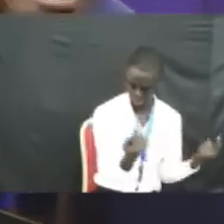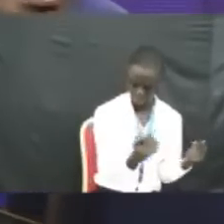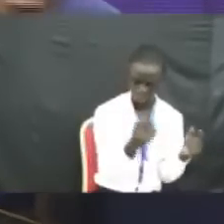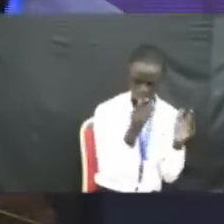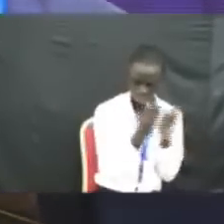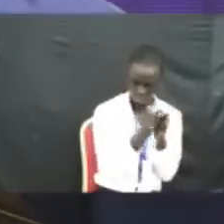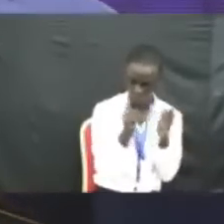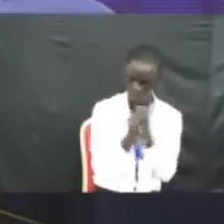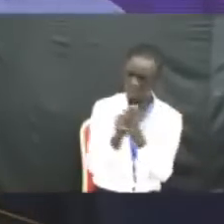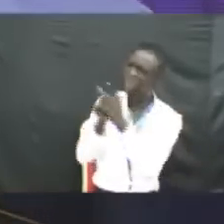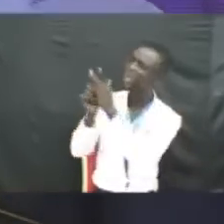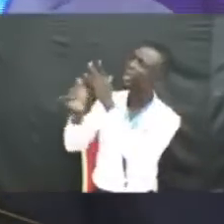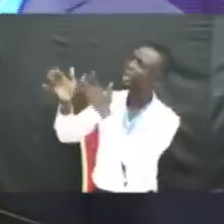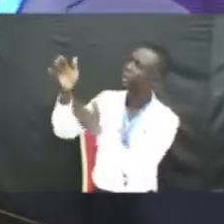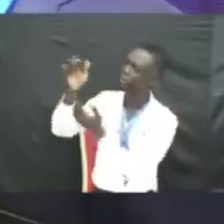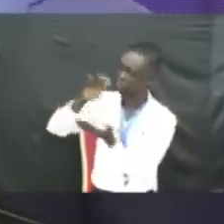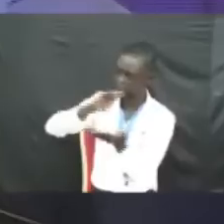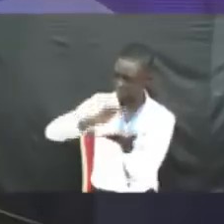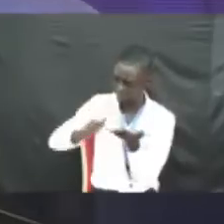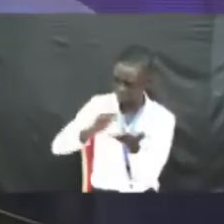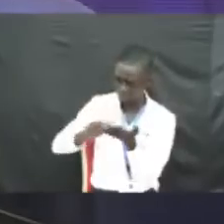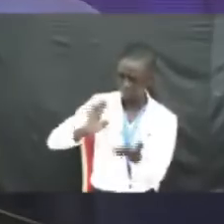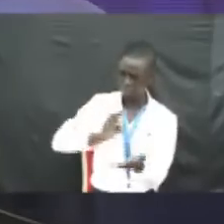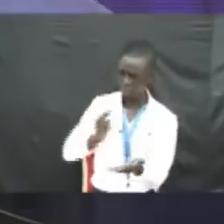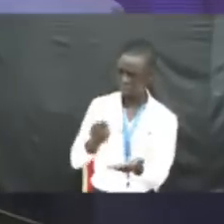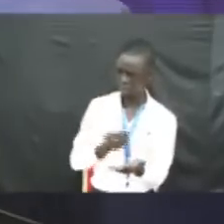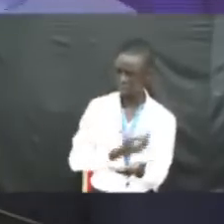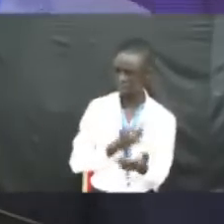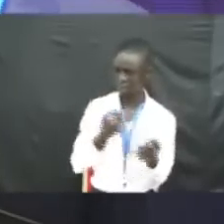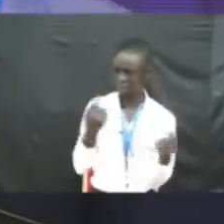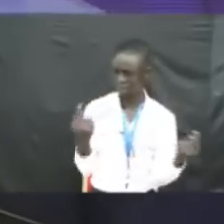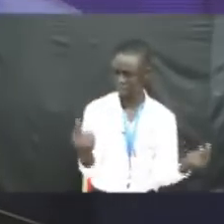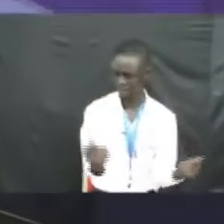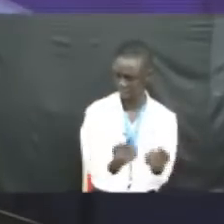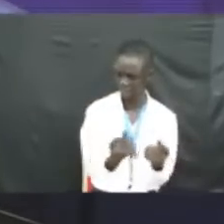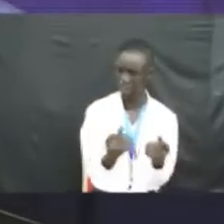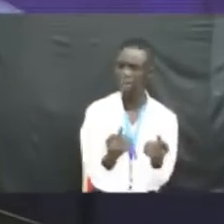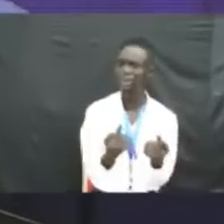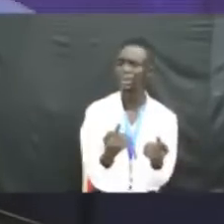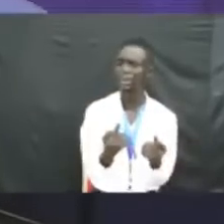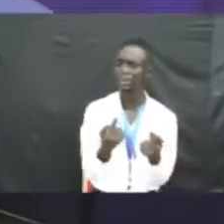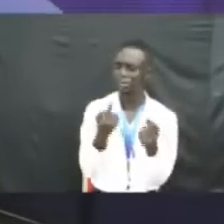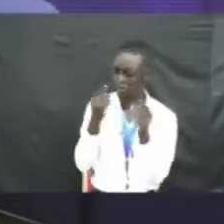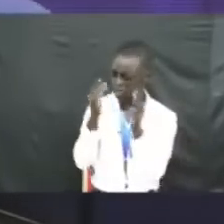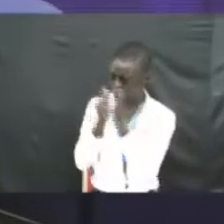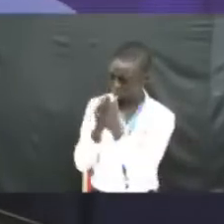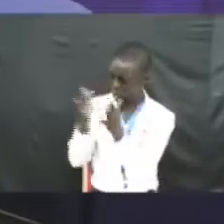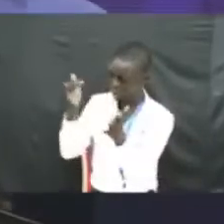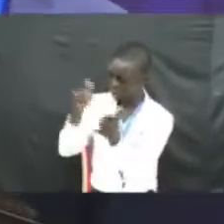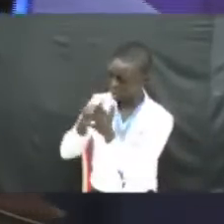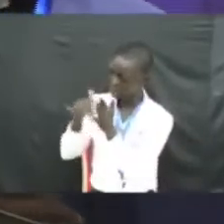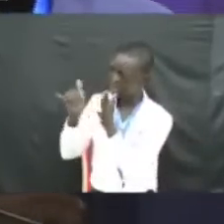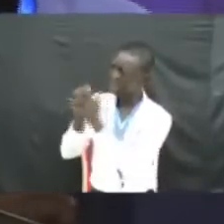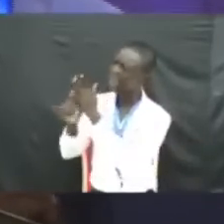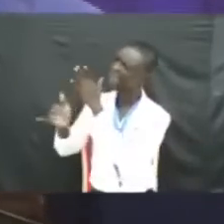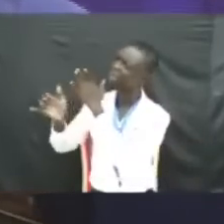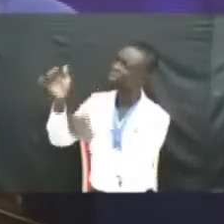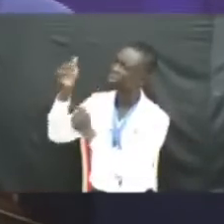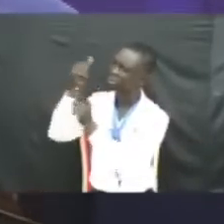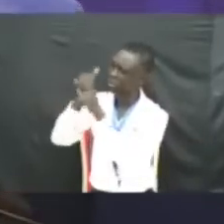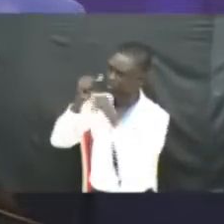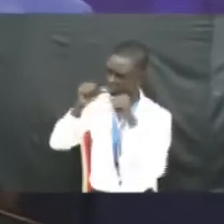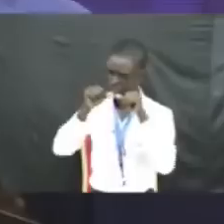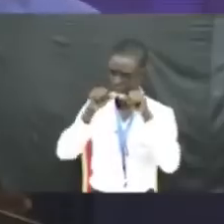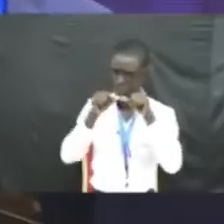that you cleanse us from this unrighteousness. But Lord, we pray and request. But Lord, you will continue to be with